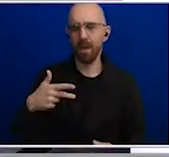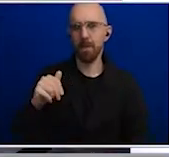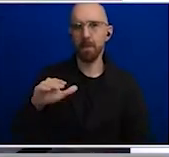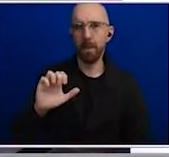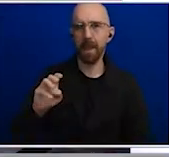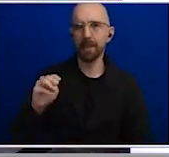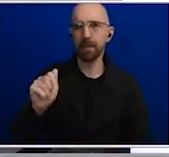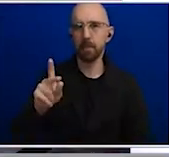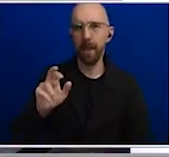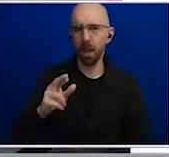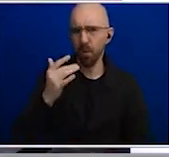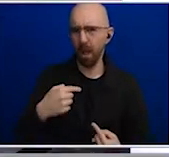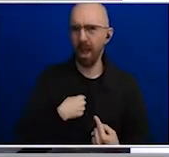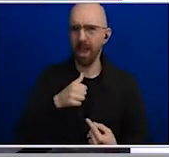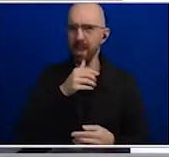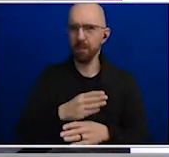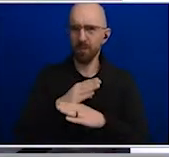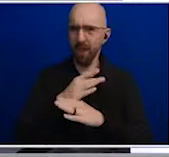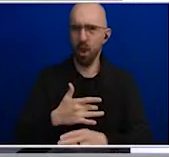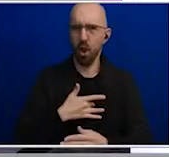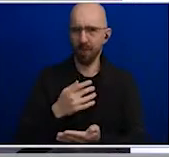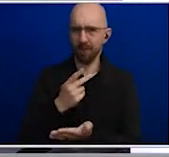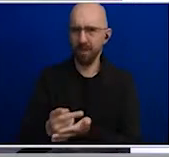pacemaker prevent his heart from failing?